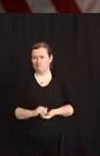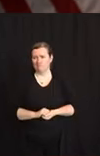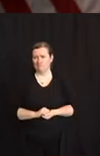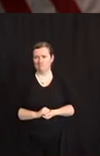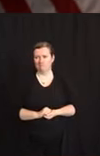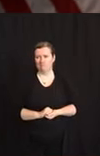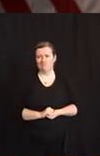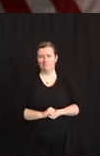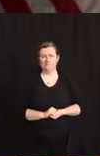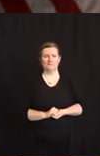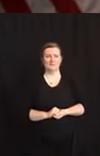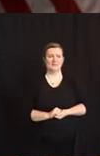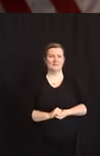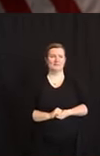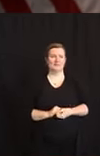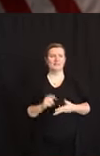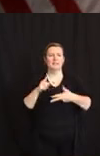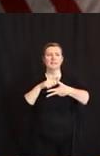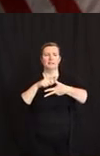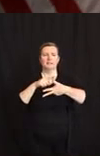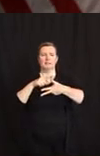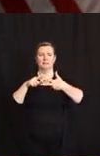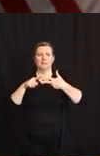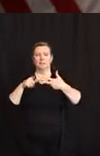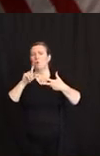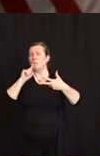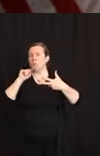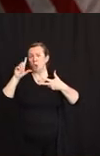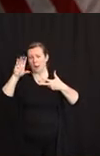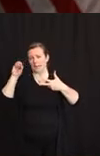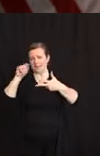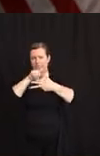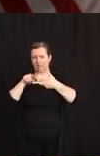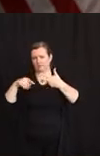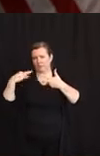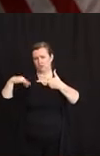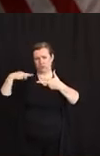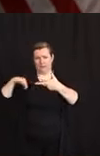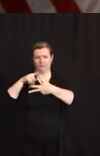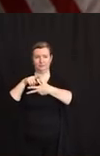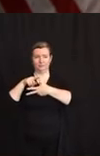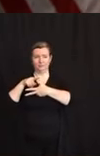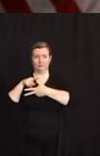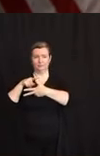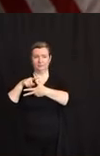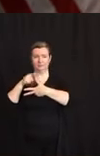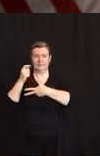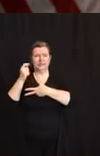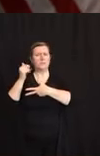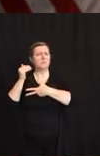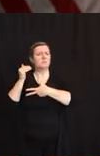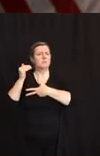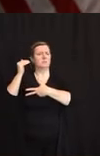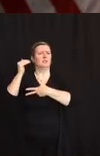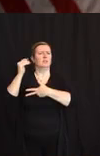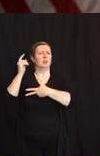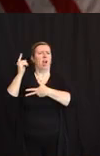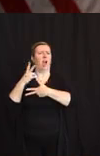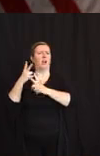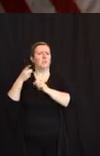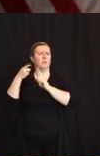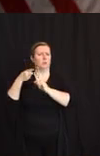and Standard & Poor's. So particularly in this environment, I'm not shocked. So they're now aligned with Moody's and Standard